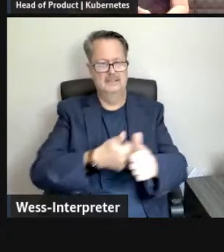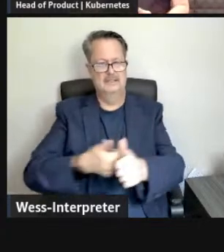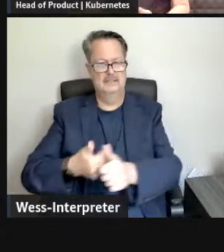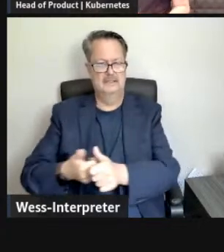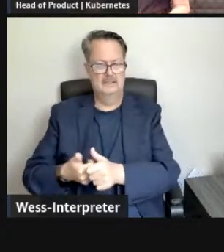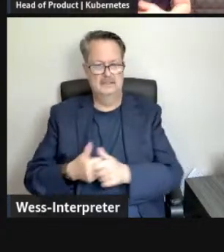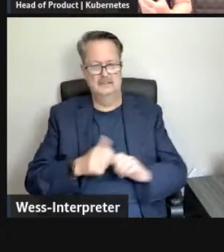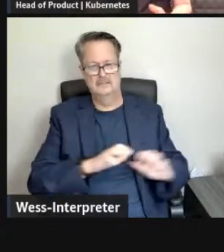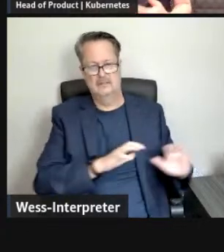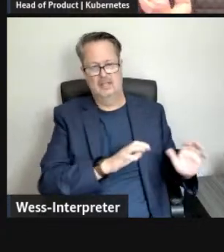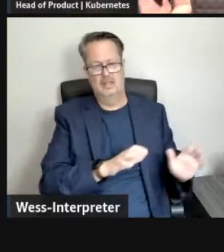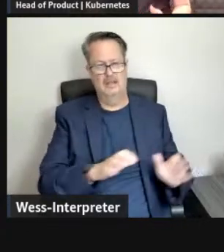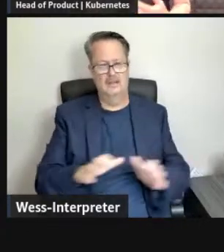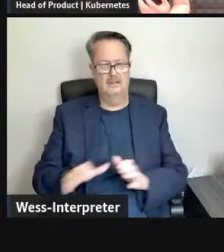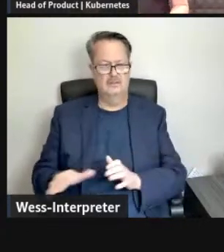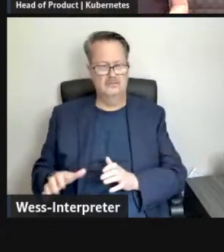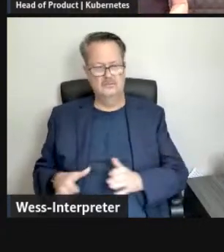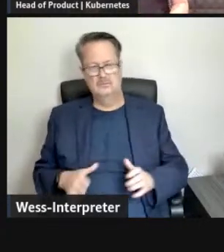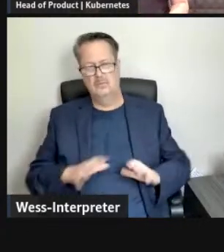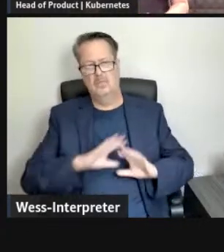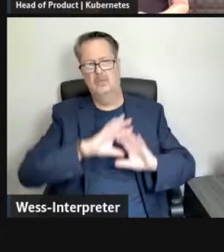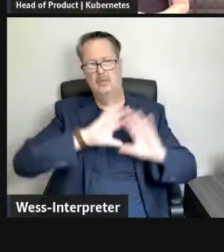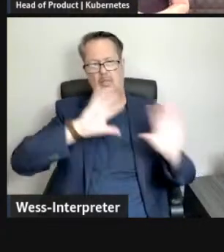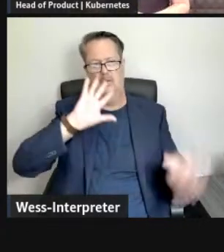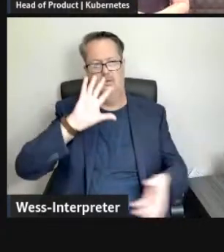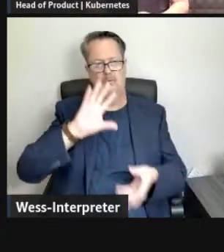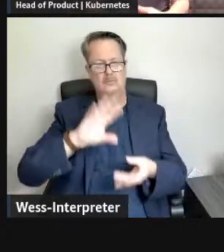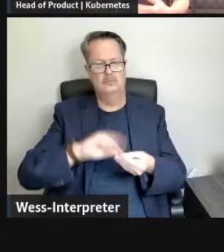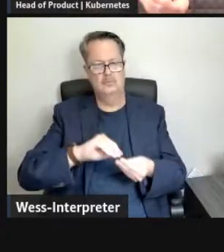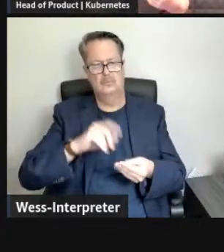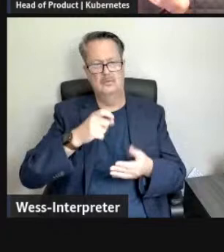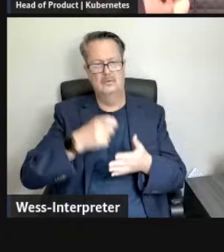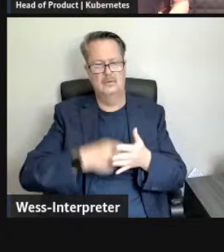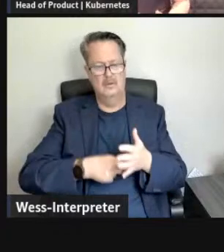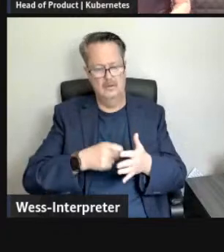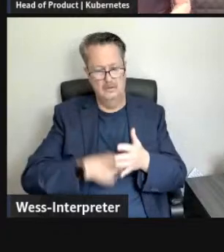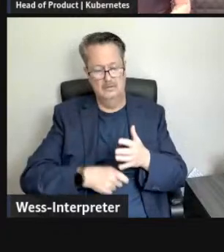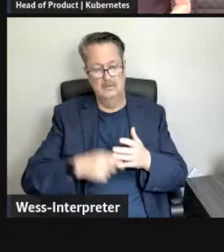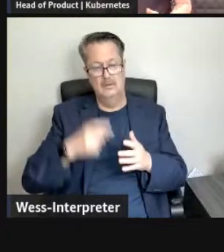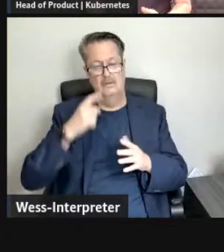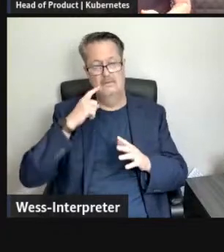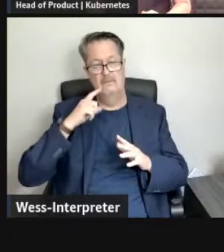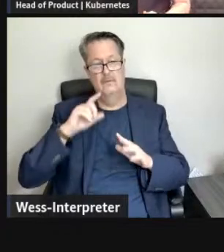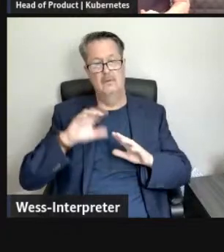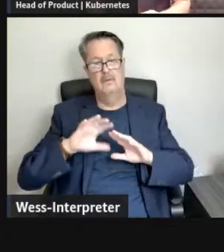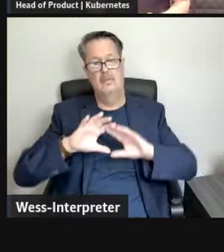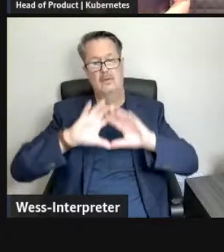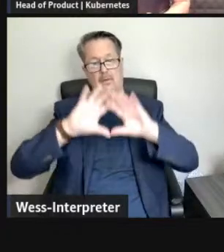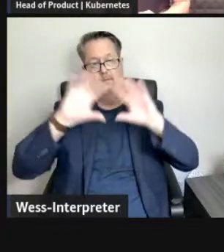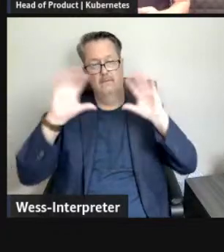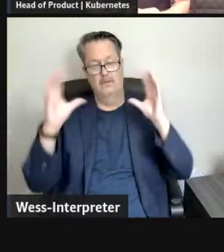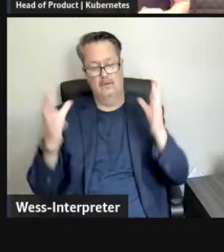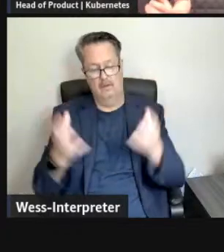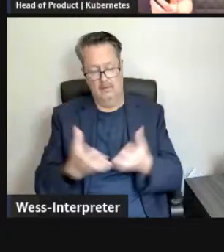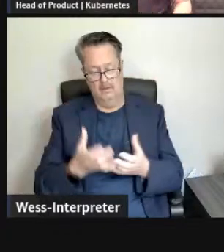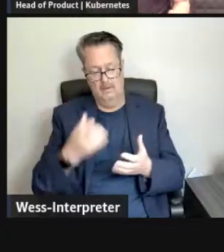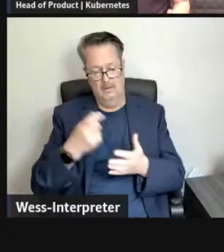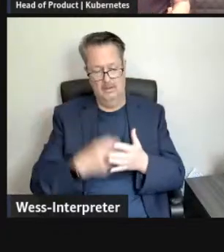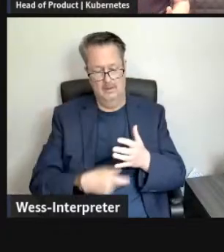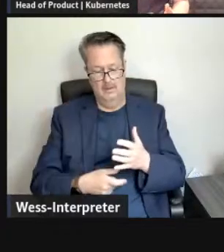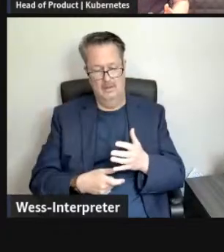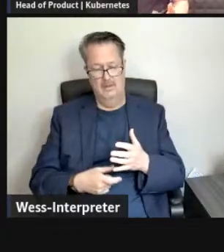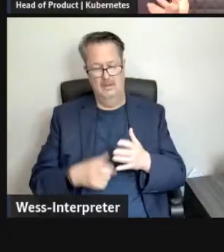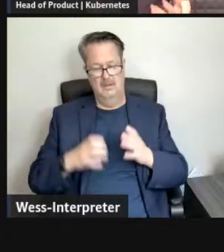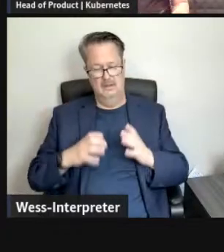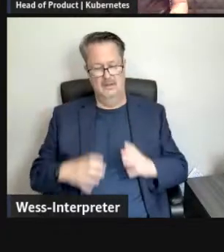application within the cluster? What's the total cost of that application? So for the overall cost, customers had struggled